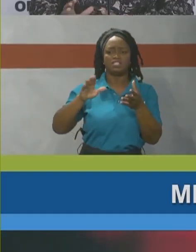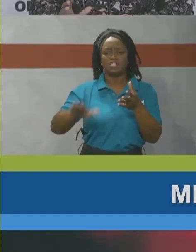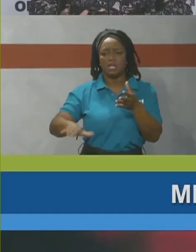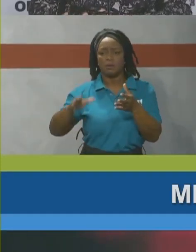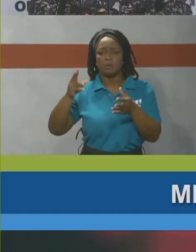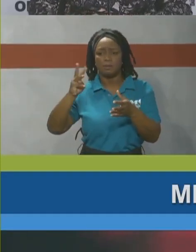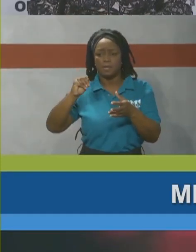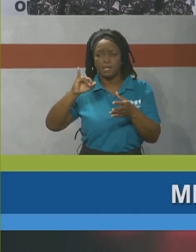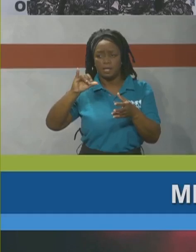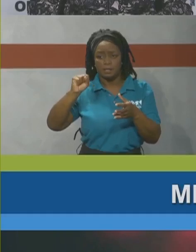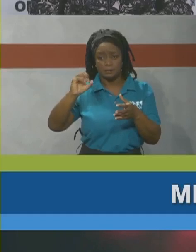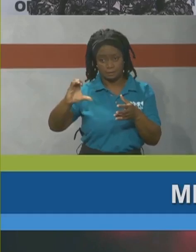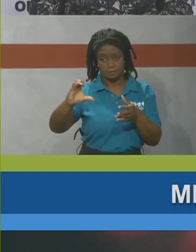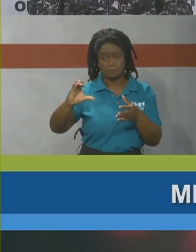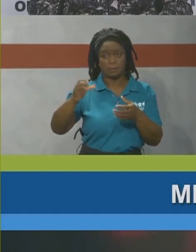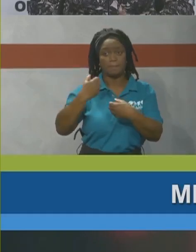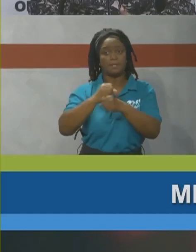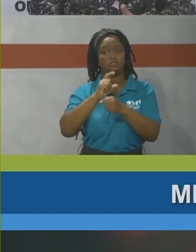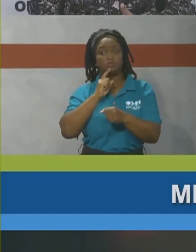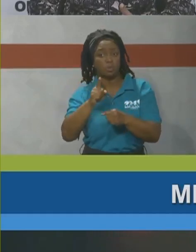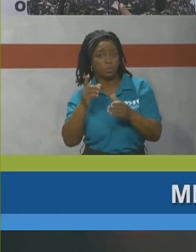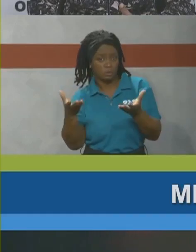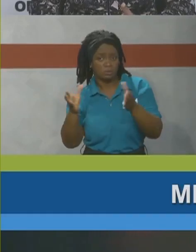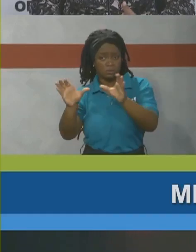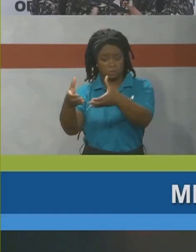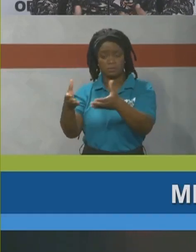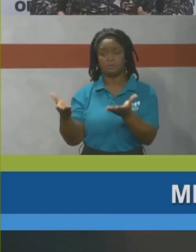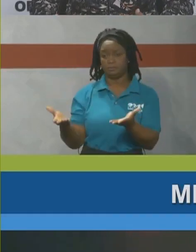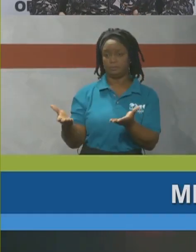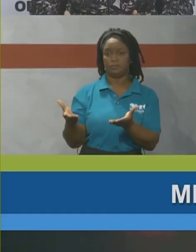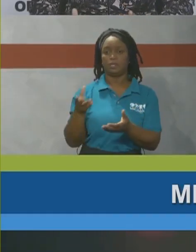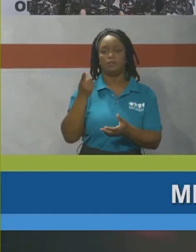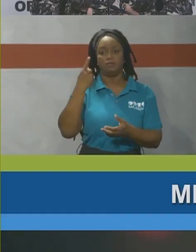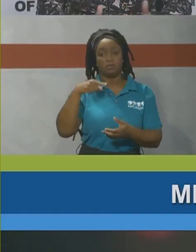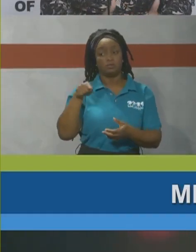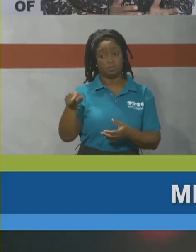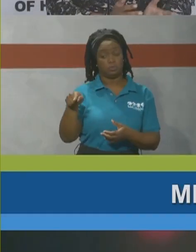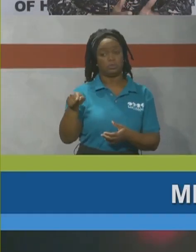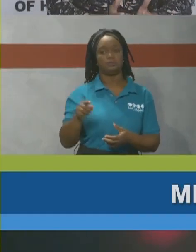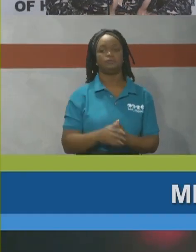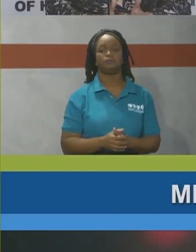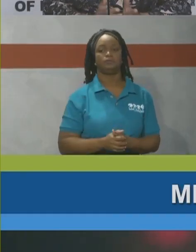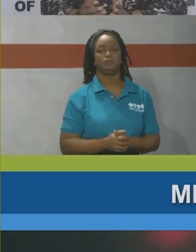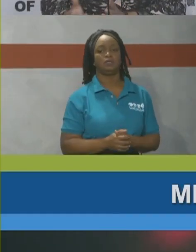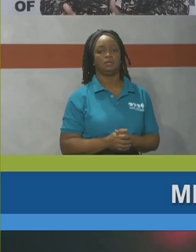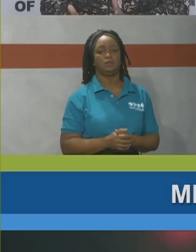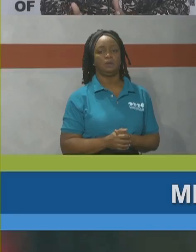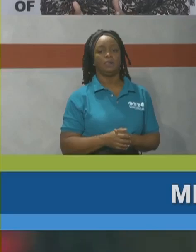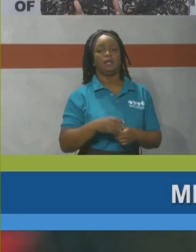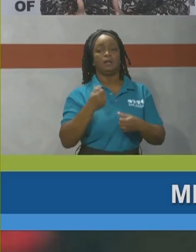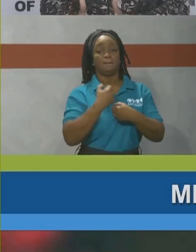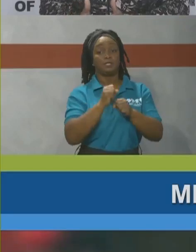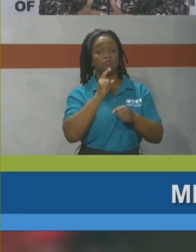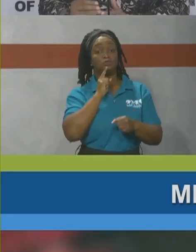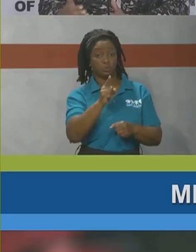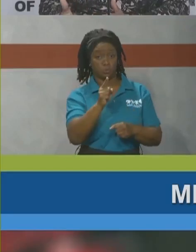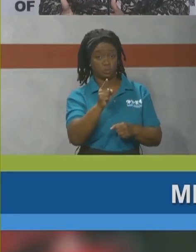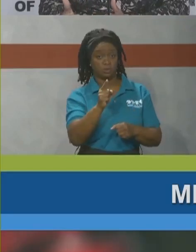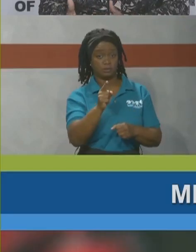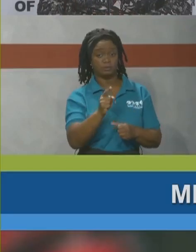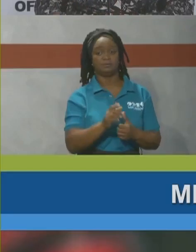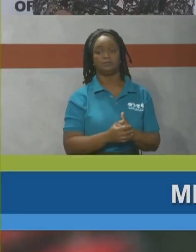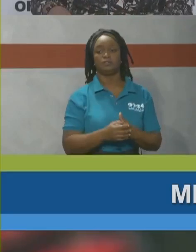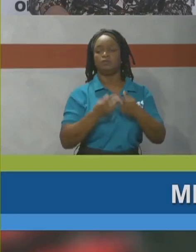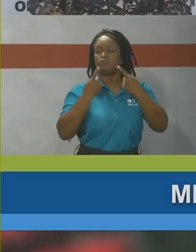that this group is catered for. The second one is also improvement. You want to have it where you appreciate what you have, but you also strive